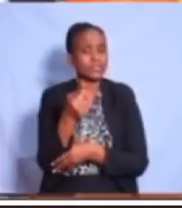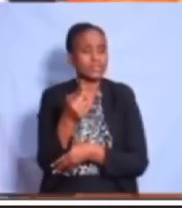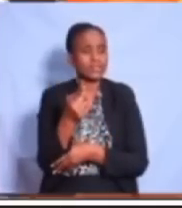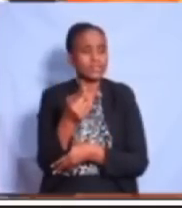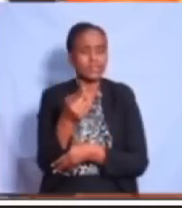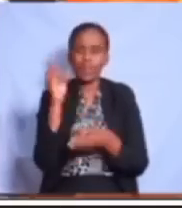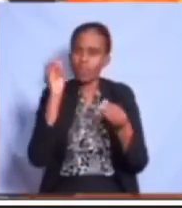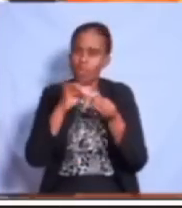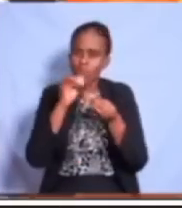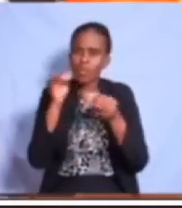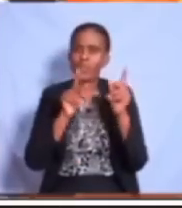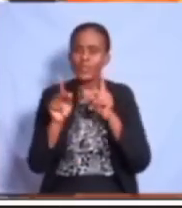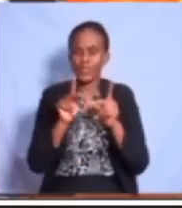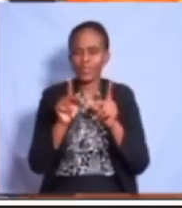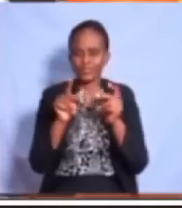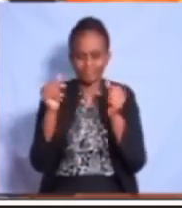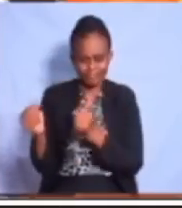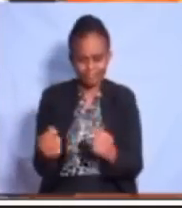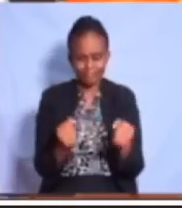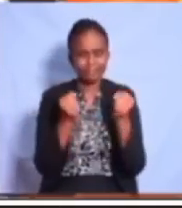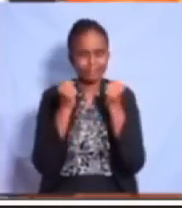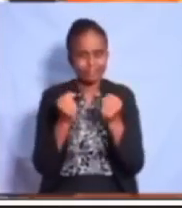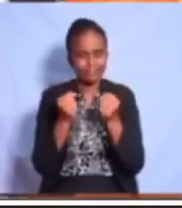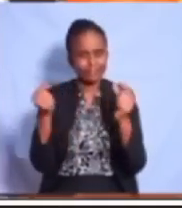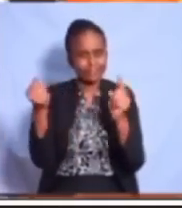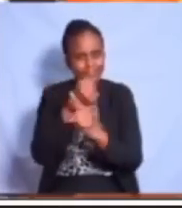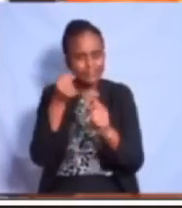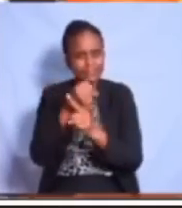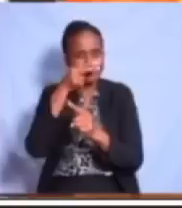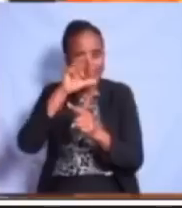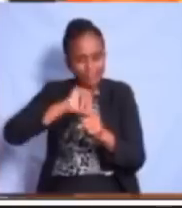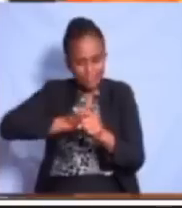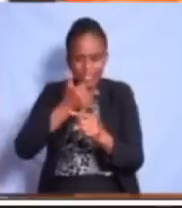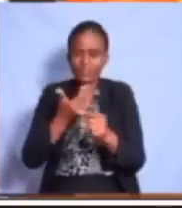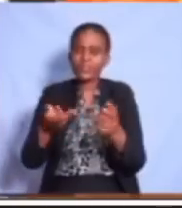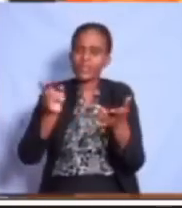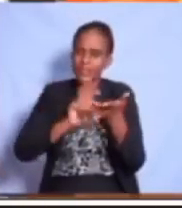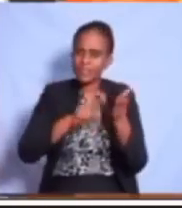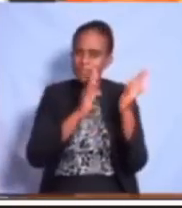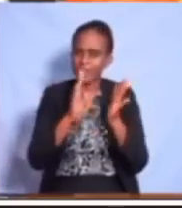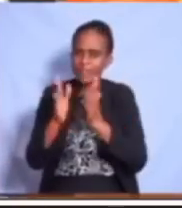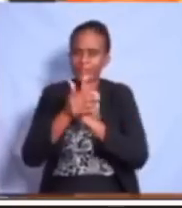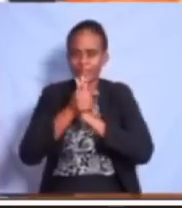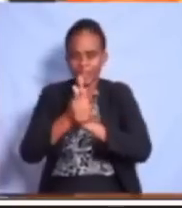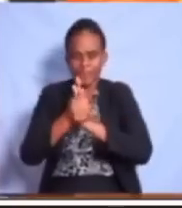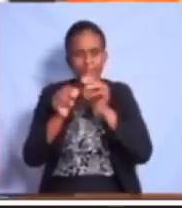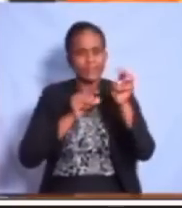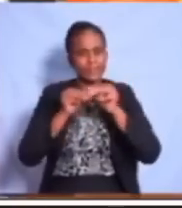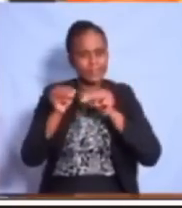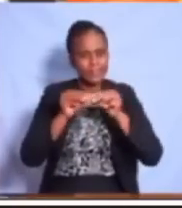Even more people. To strengthen the fight against corruption, we are reorganizing the leadership and management